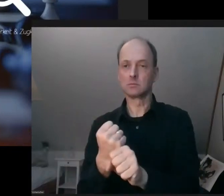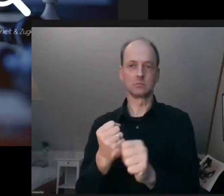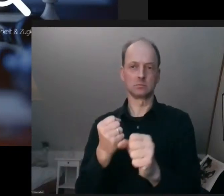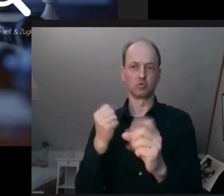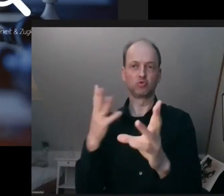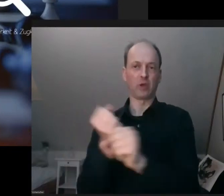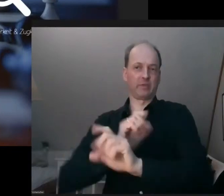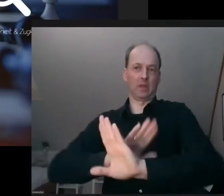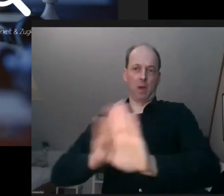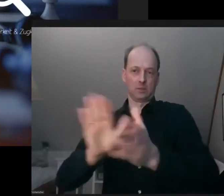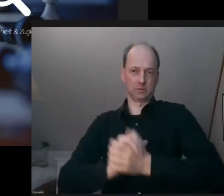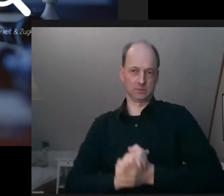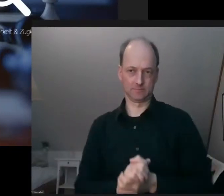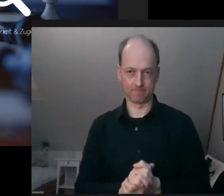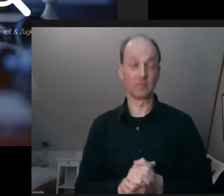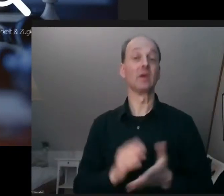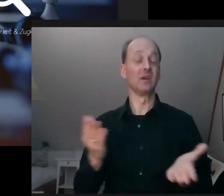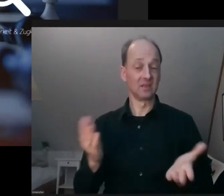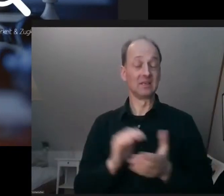need to